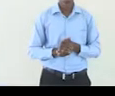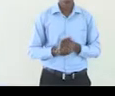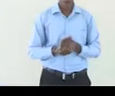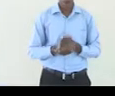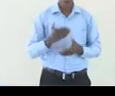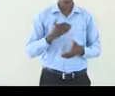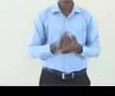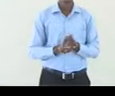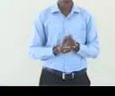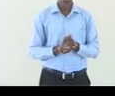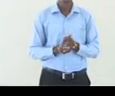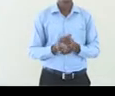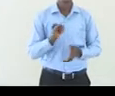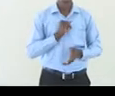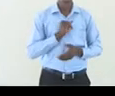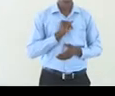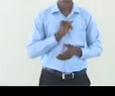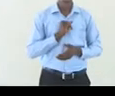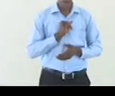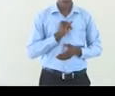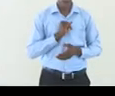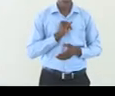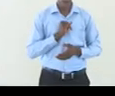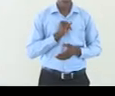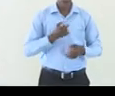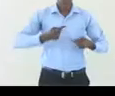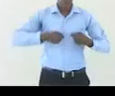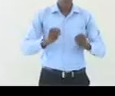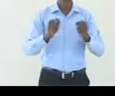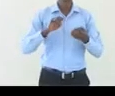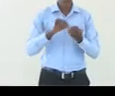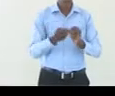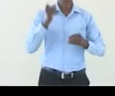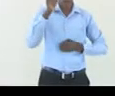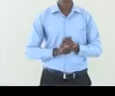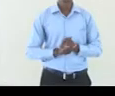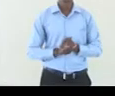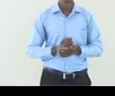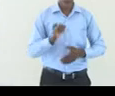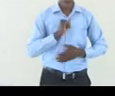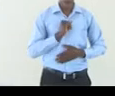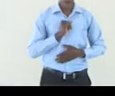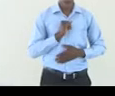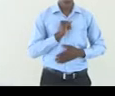My name is Ikechukwu, and I will attempt question 1. Ikechukwu, you're welcome. Thank you.